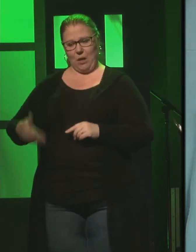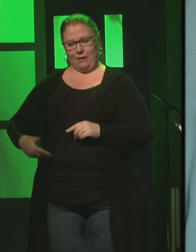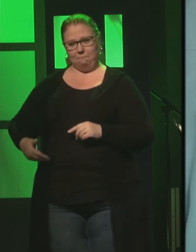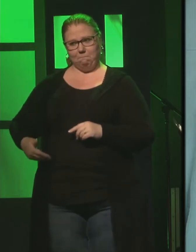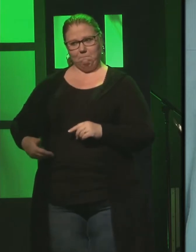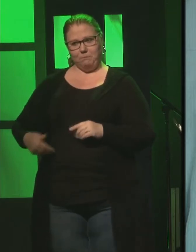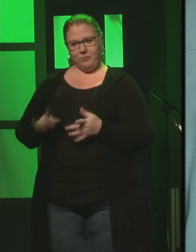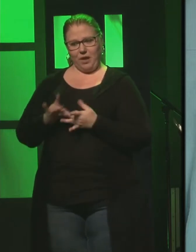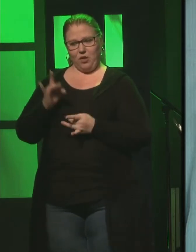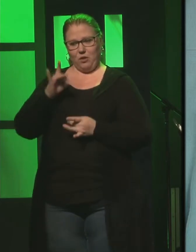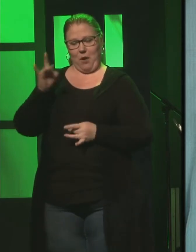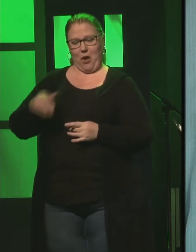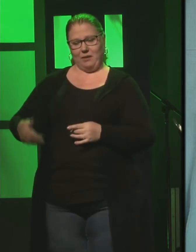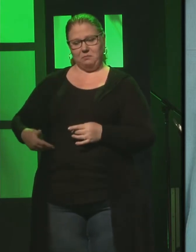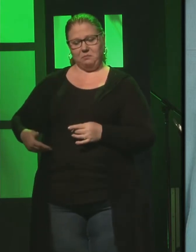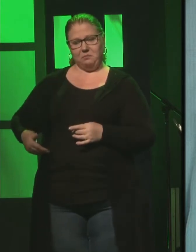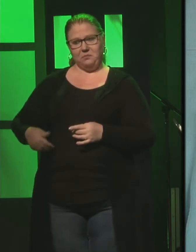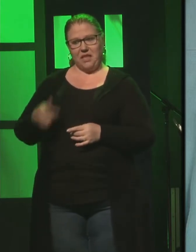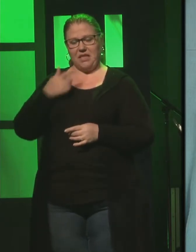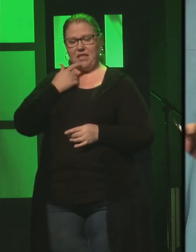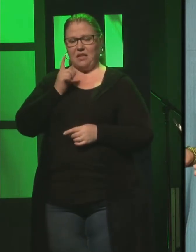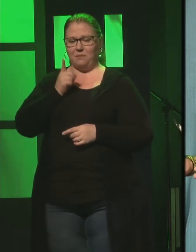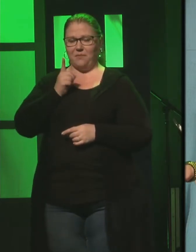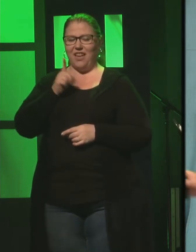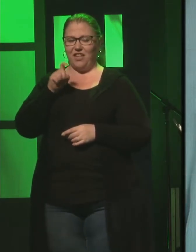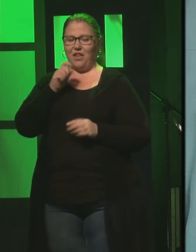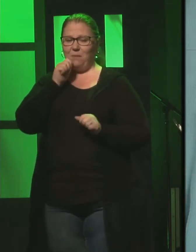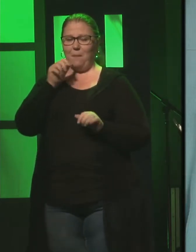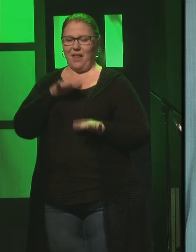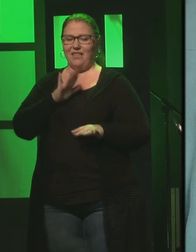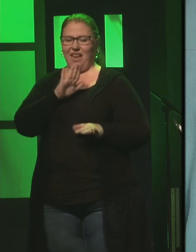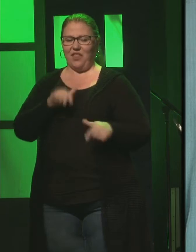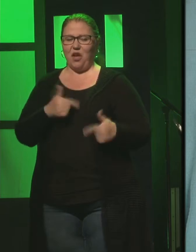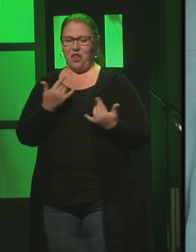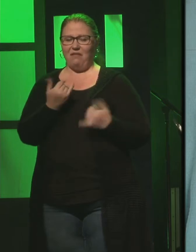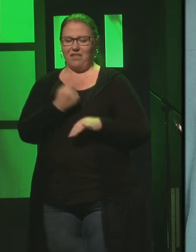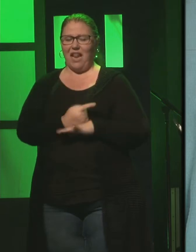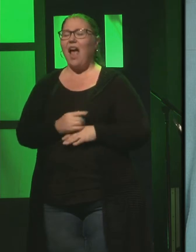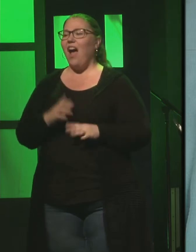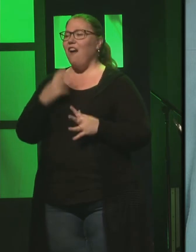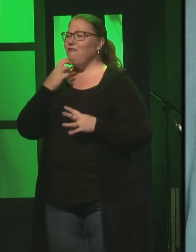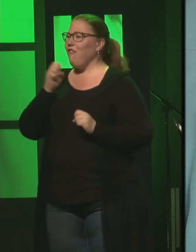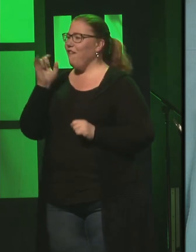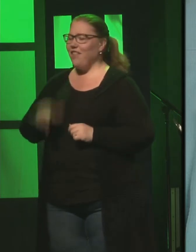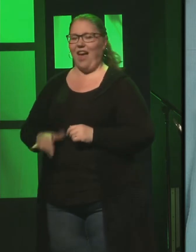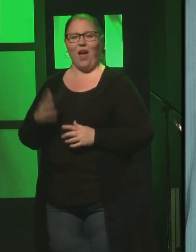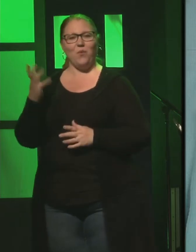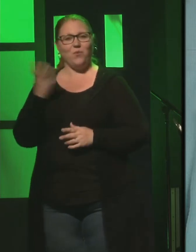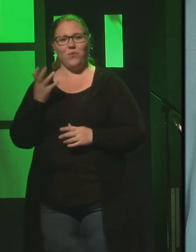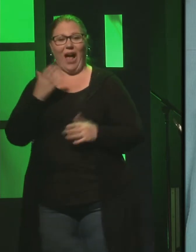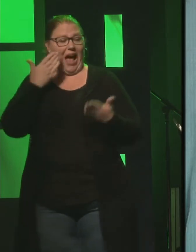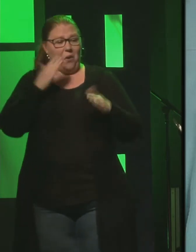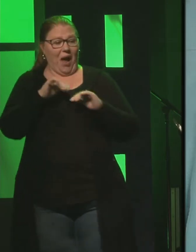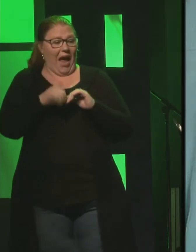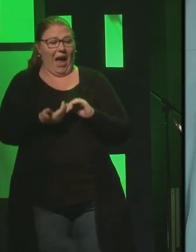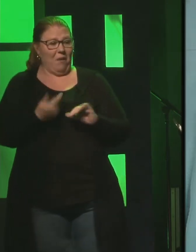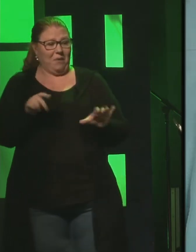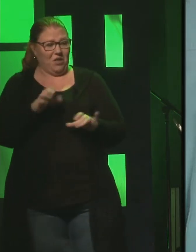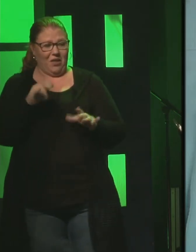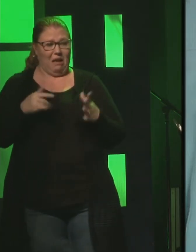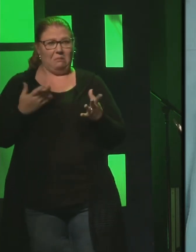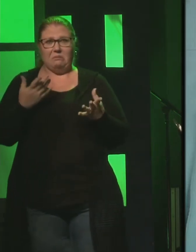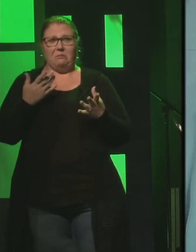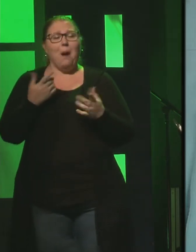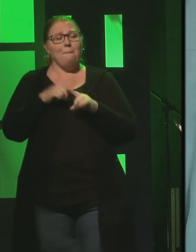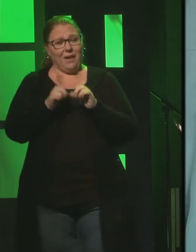by the Spirit of God that says, hey, be a blessing in their life. And I love that. And sometimes it's like, I don't know how we're going to do